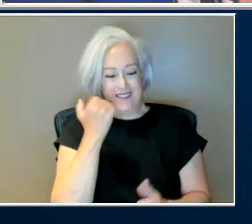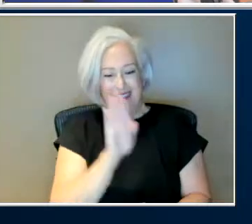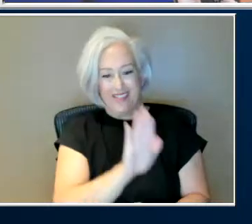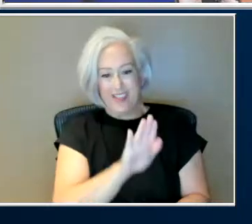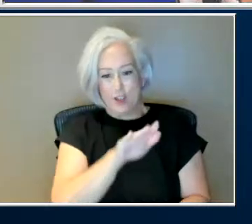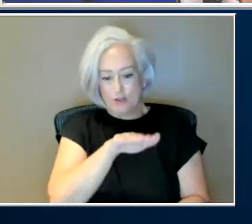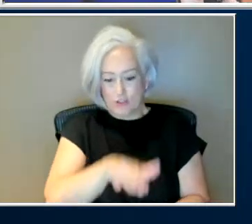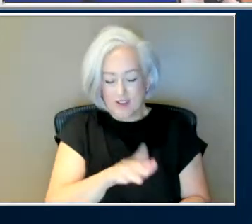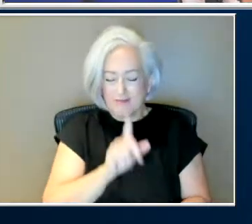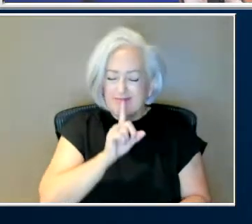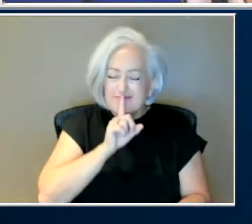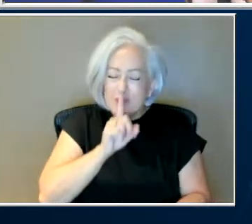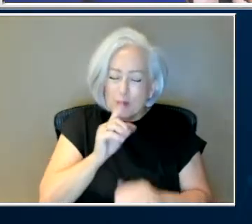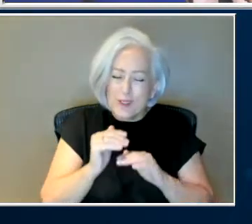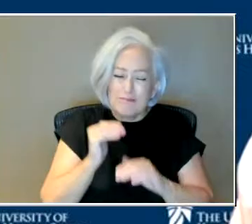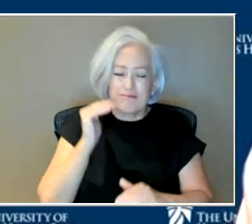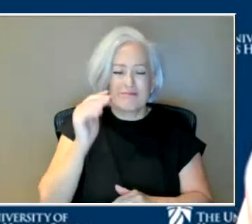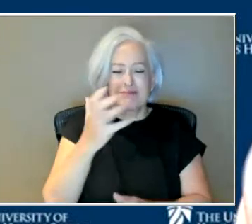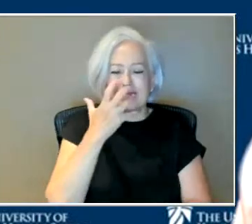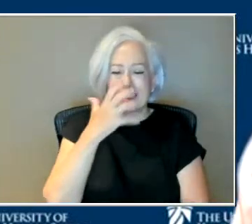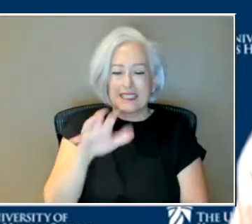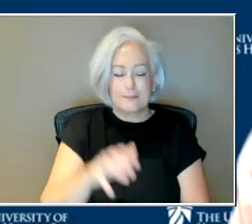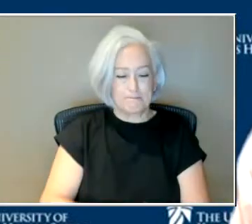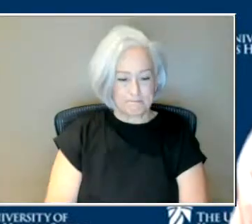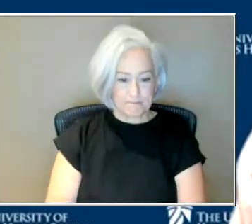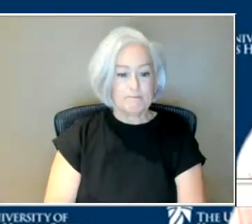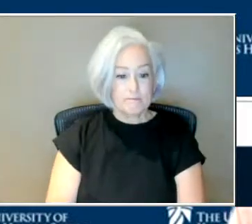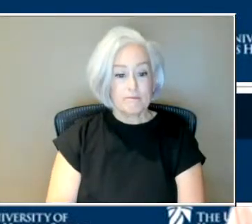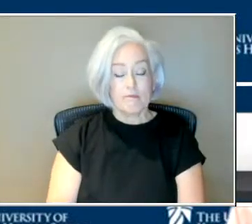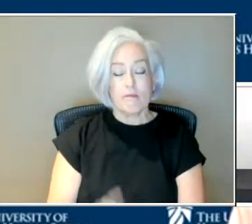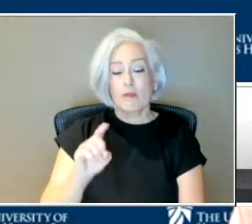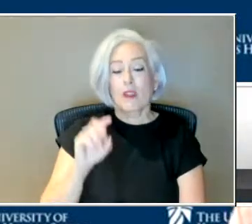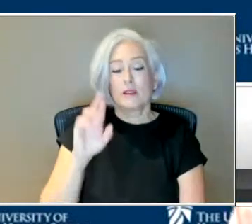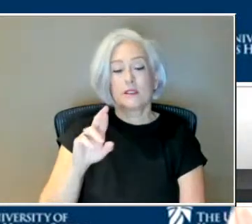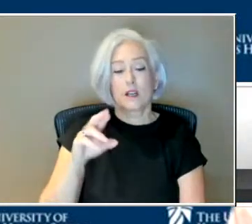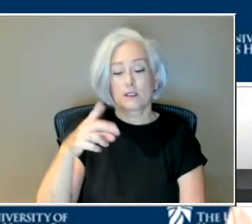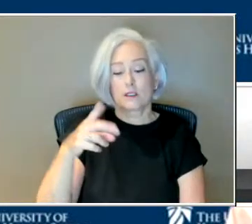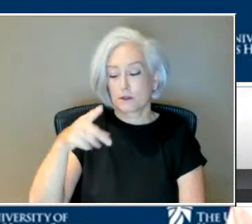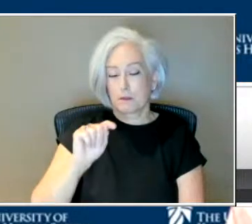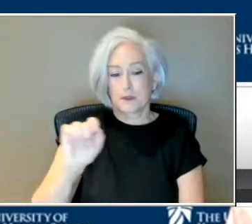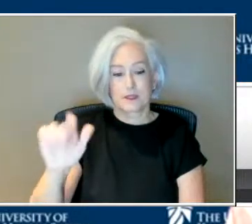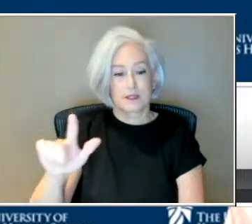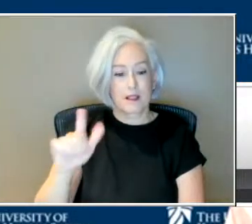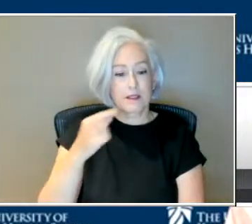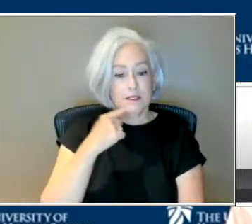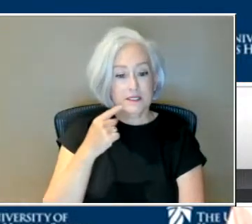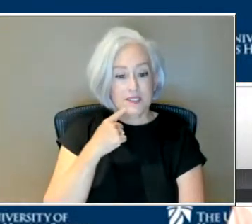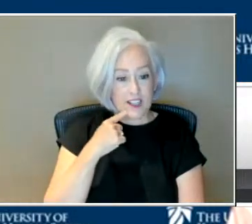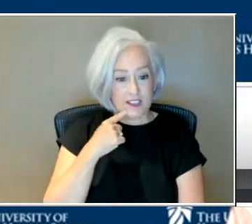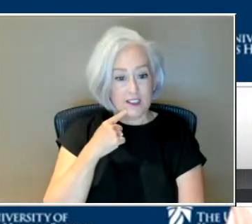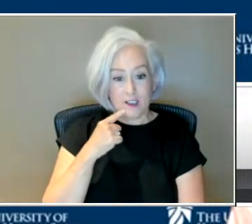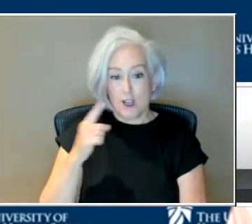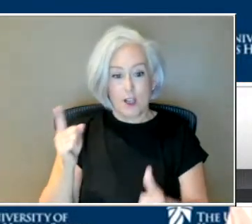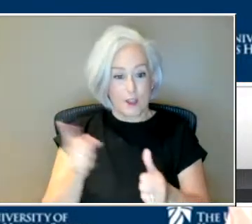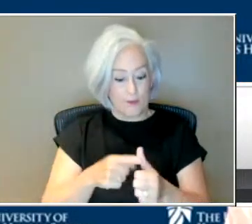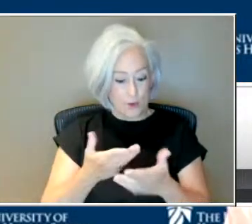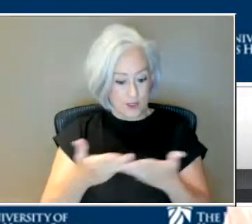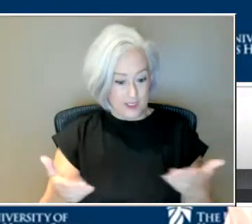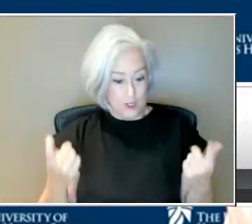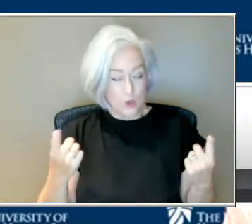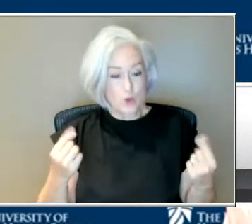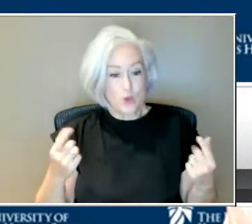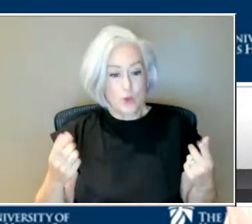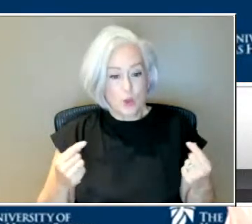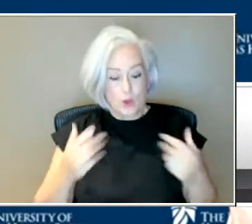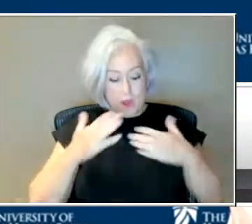overheated? Well, as Dr. Patel mentioned, the first thing is our first response is to sweat. And so, as your